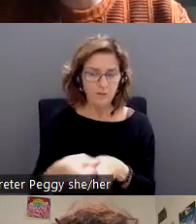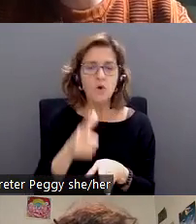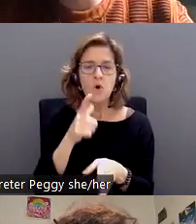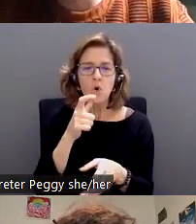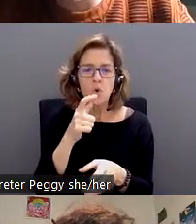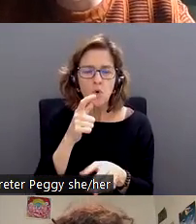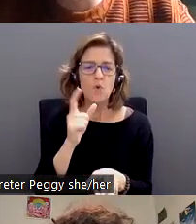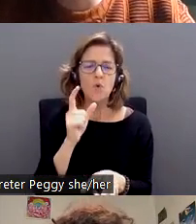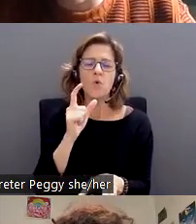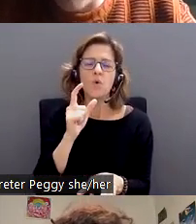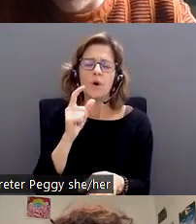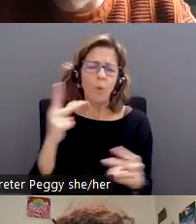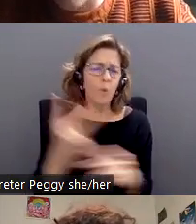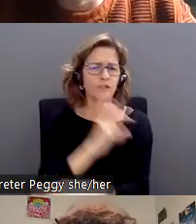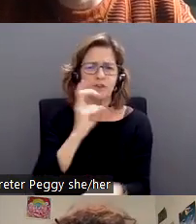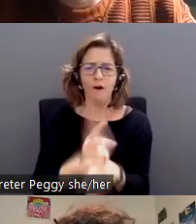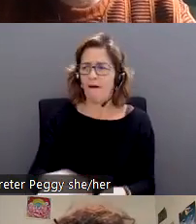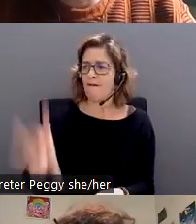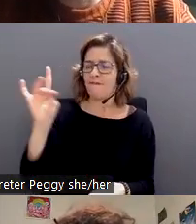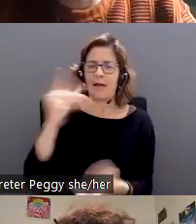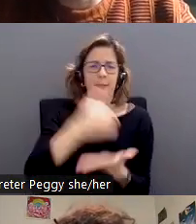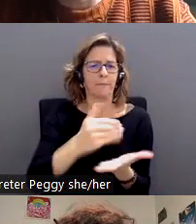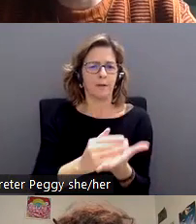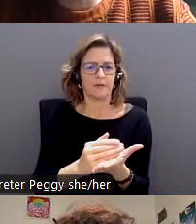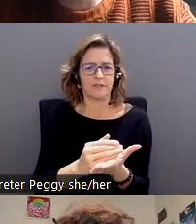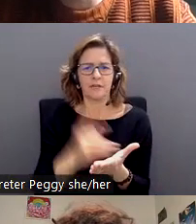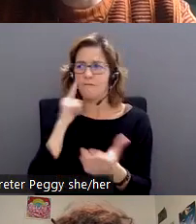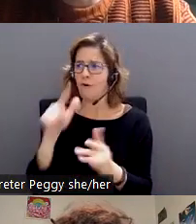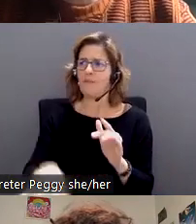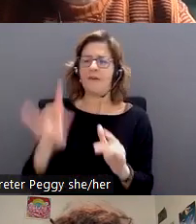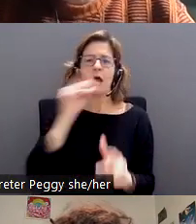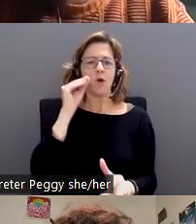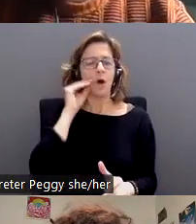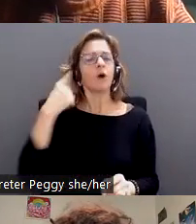barrier approaches to supportive housing and to shelters in general.